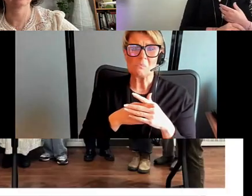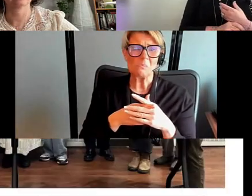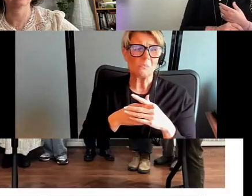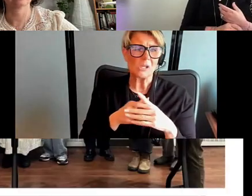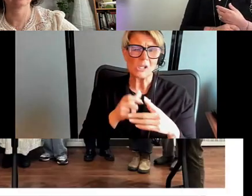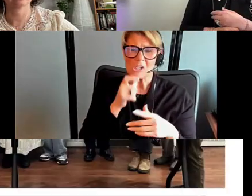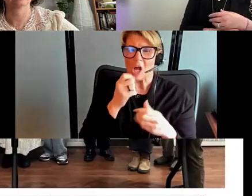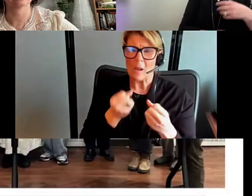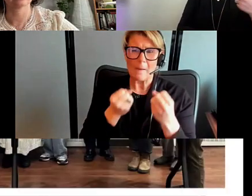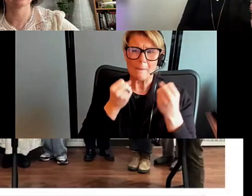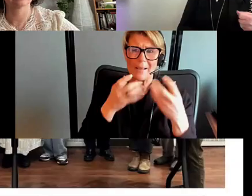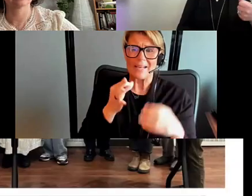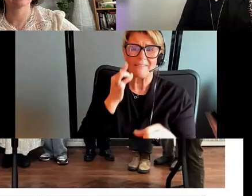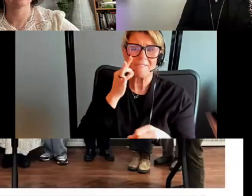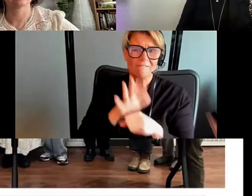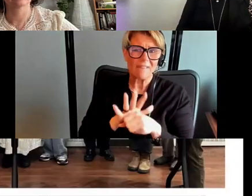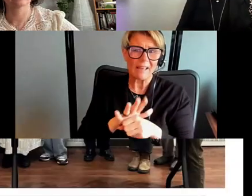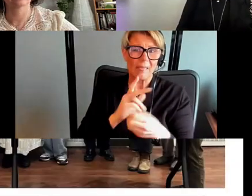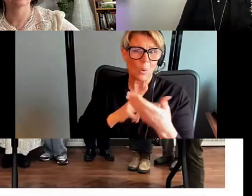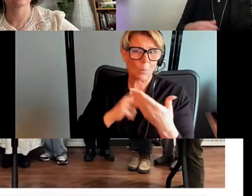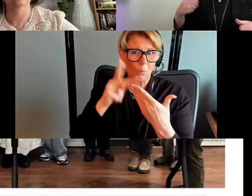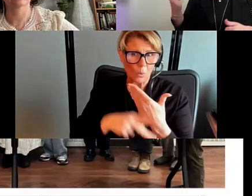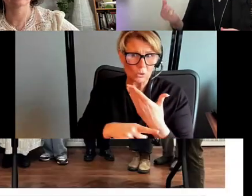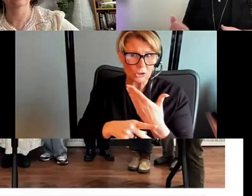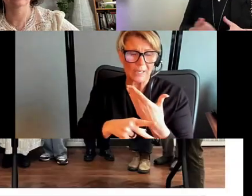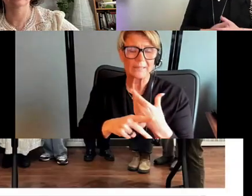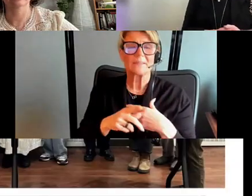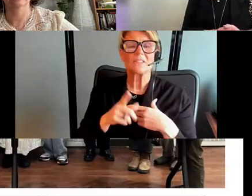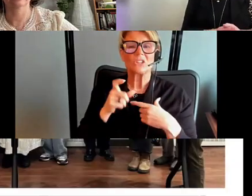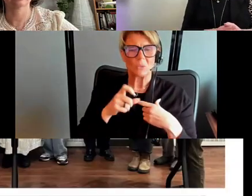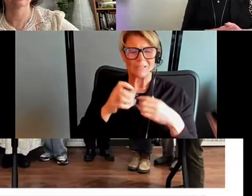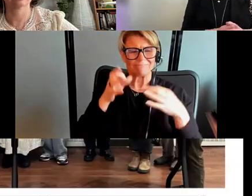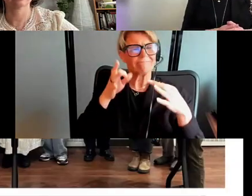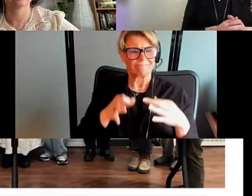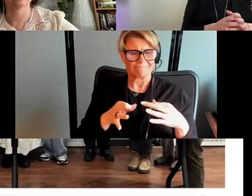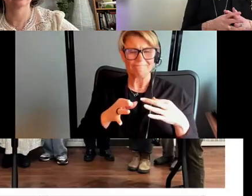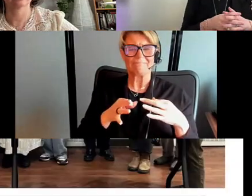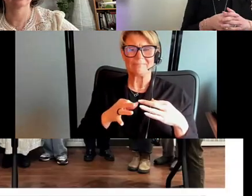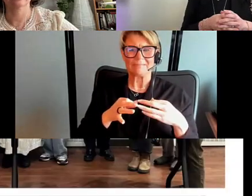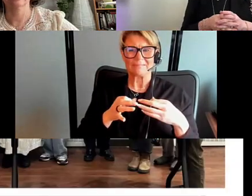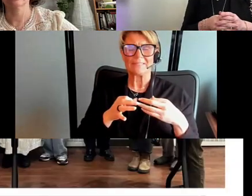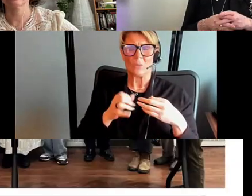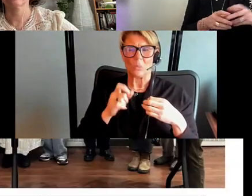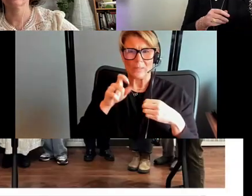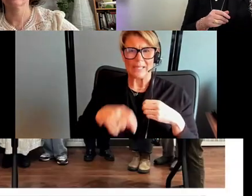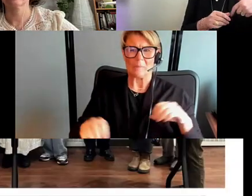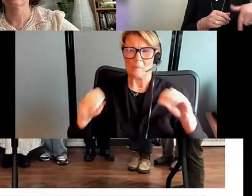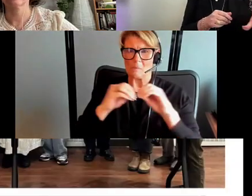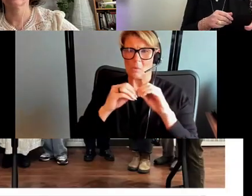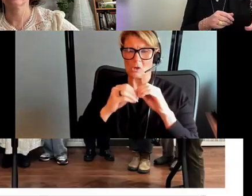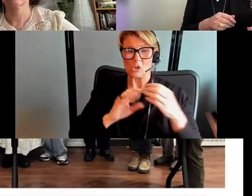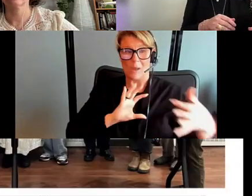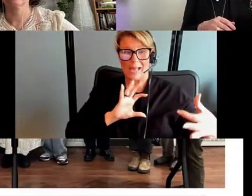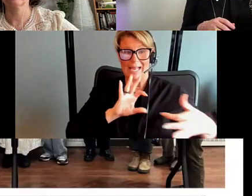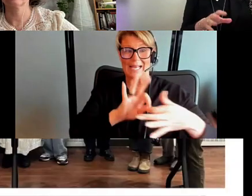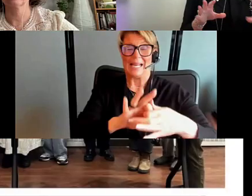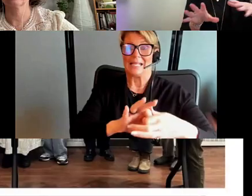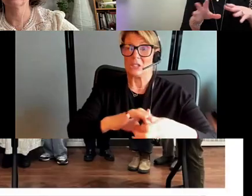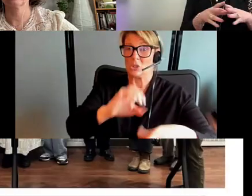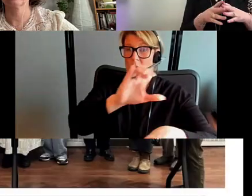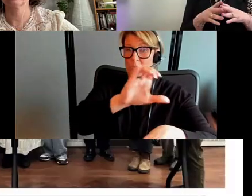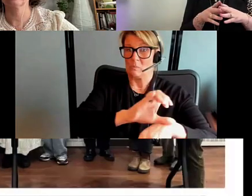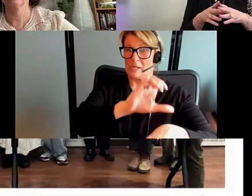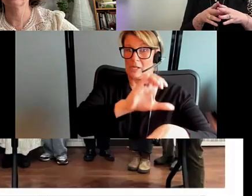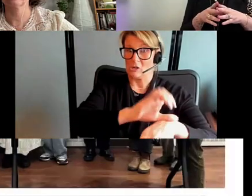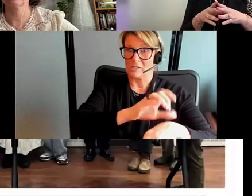going on. So I knew that that was something we had to build. So I connected with the parish. So the parish comes every second week and